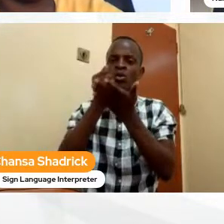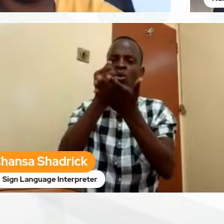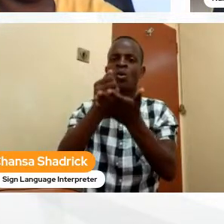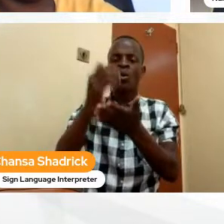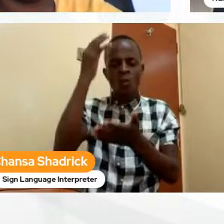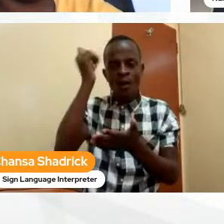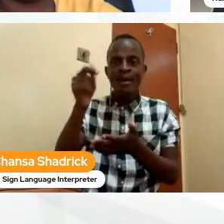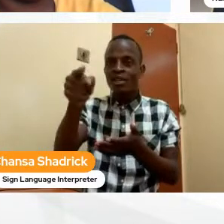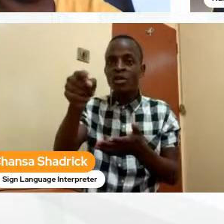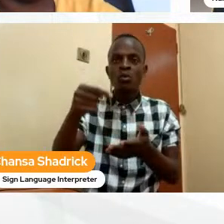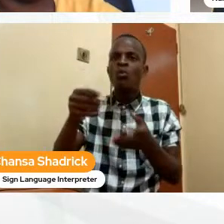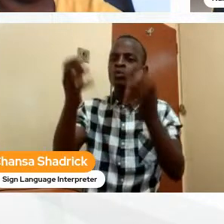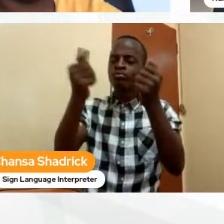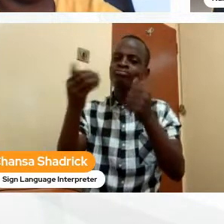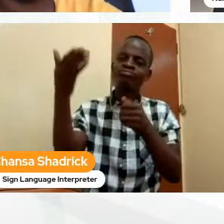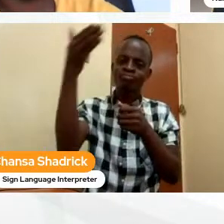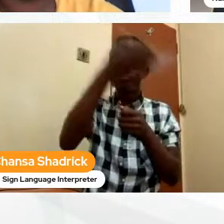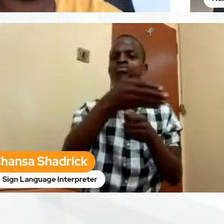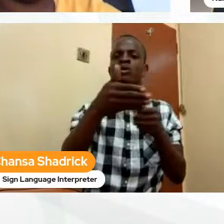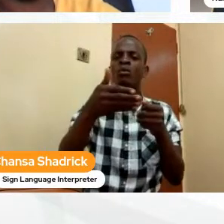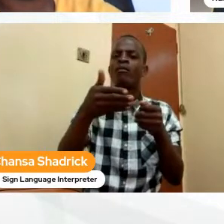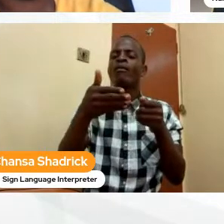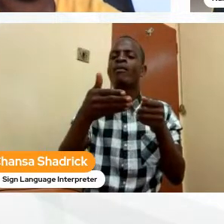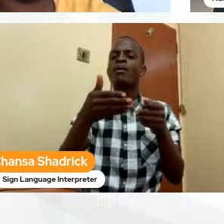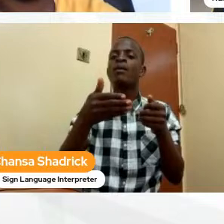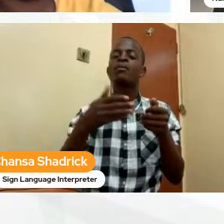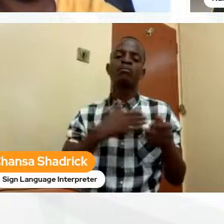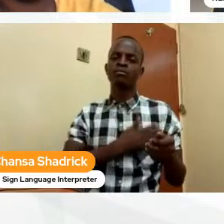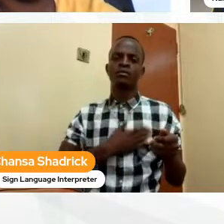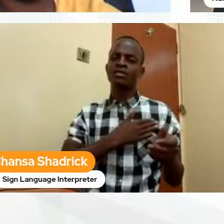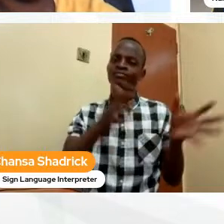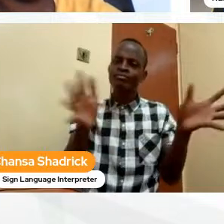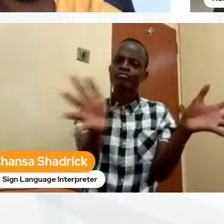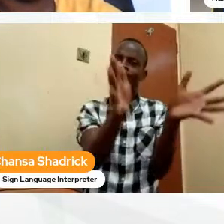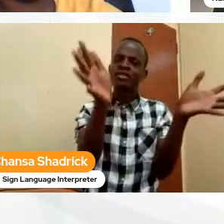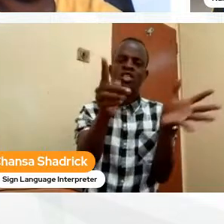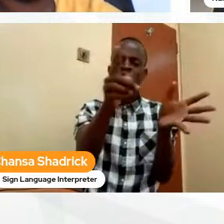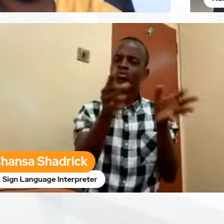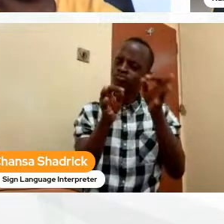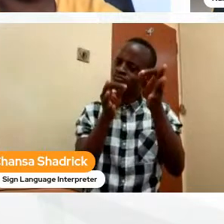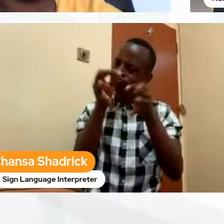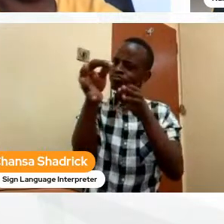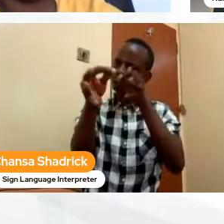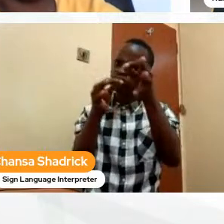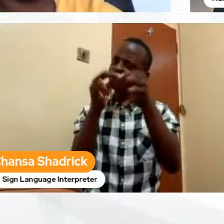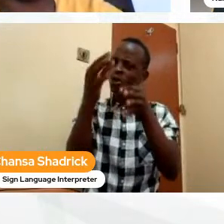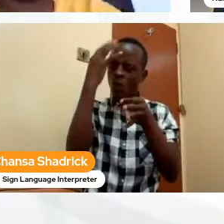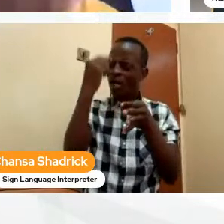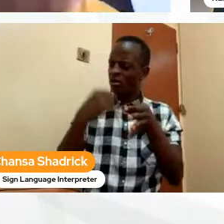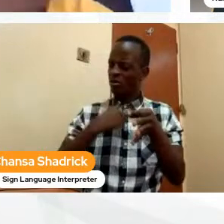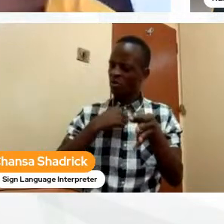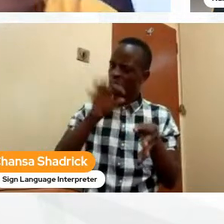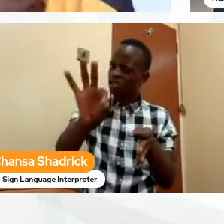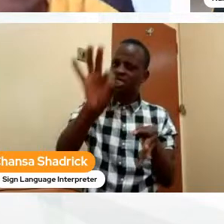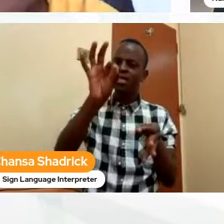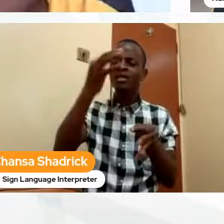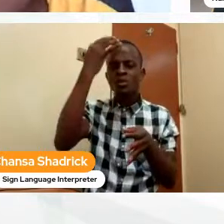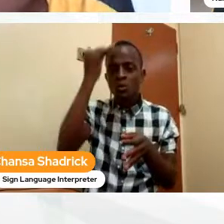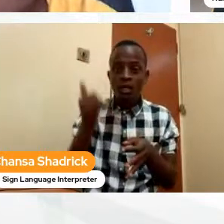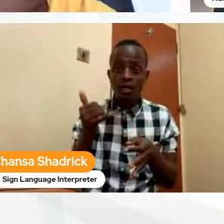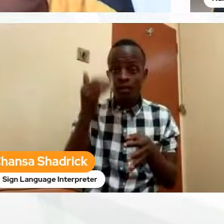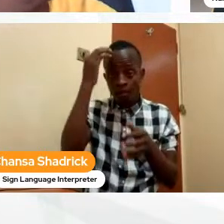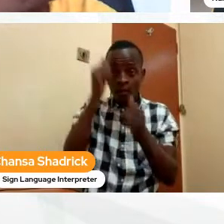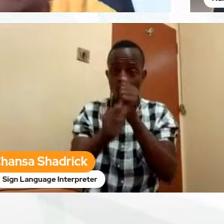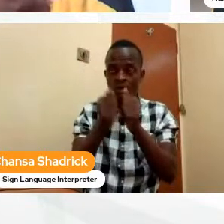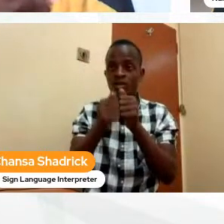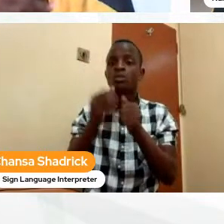them. So that's why we encourage the applicants to be able to pay much attention because it's there where you're marketing